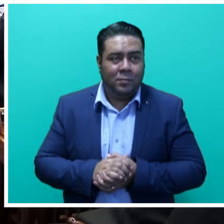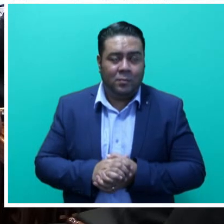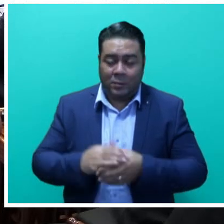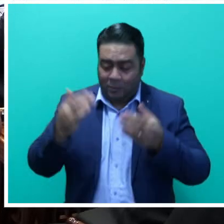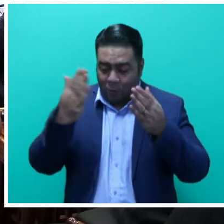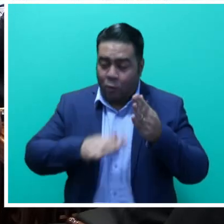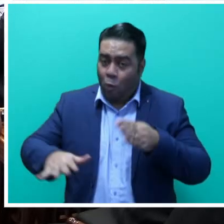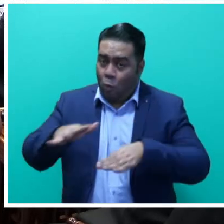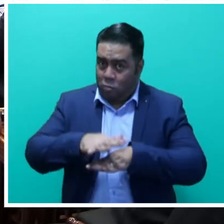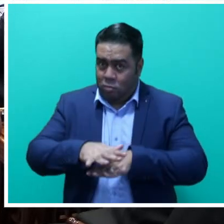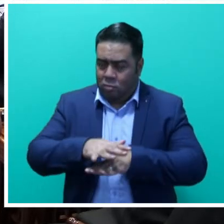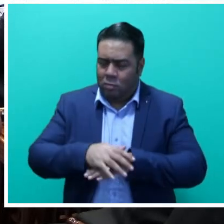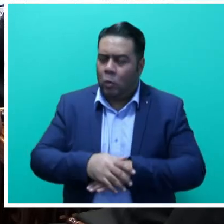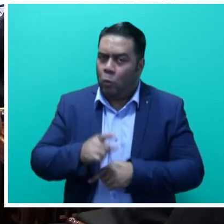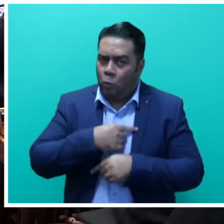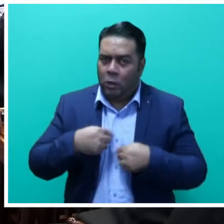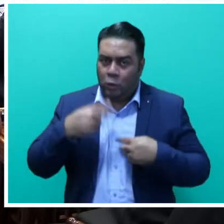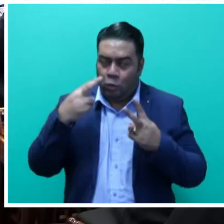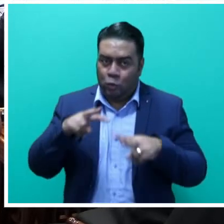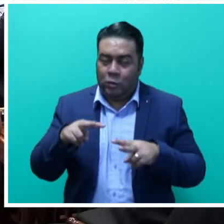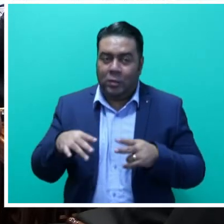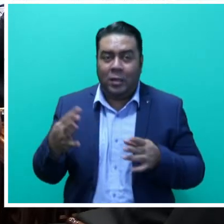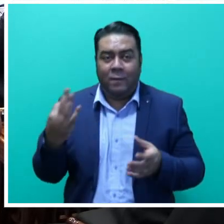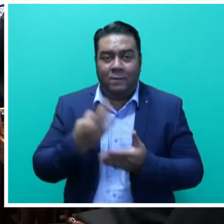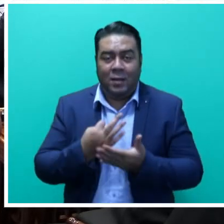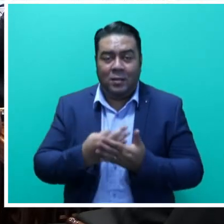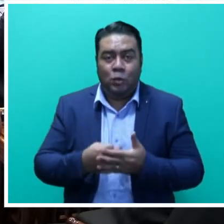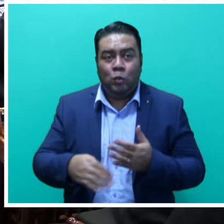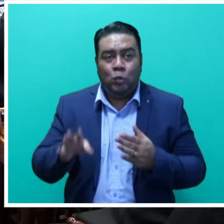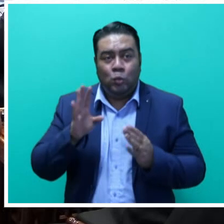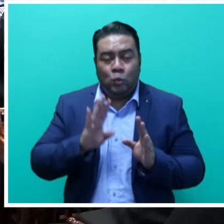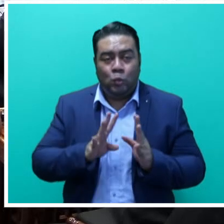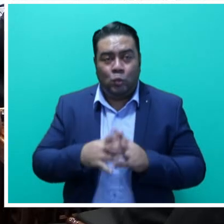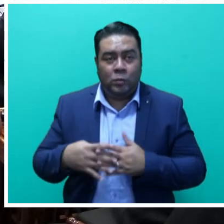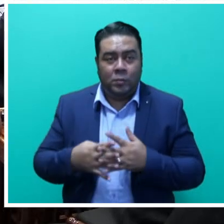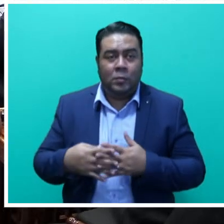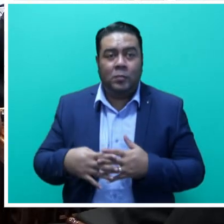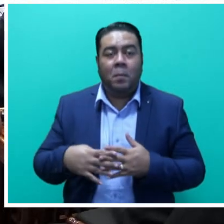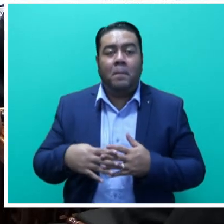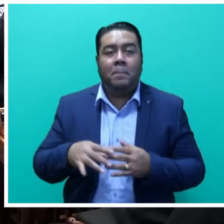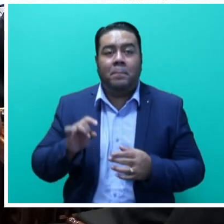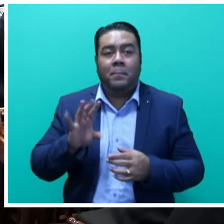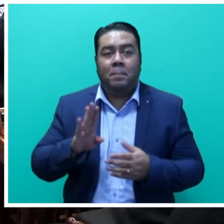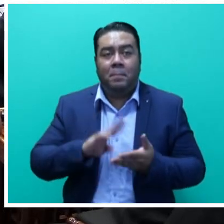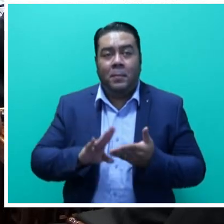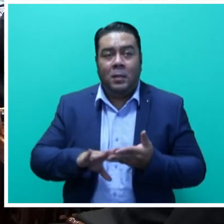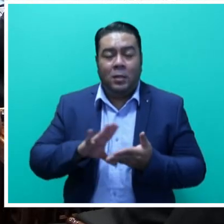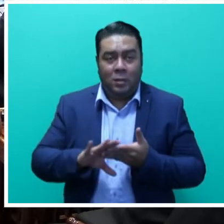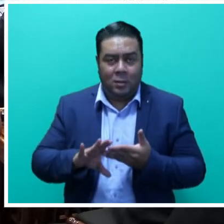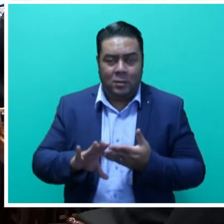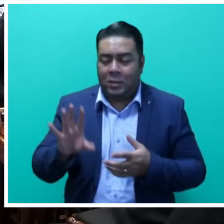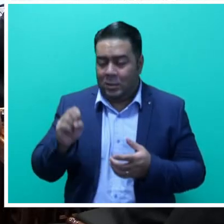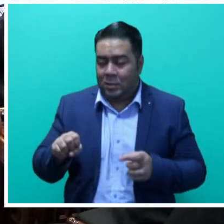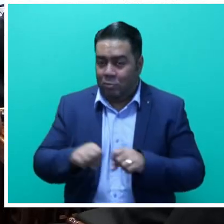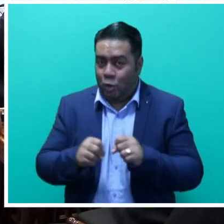overall, we're looking at a total funding of US $200 million spread over 10 years. This is broken down in